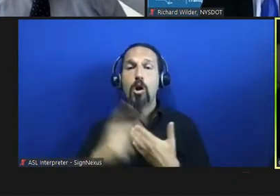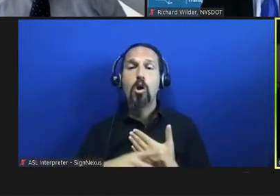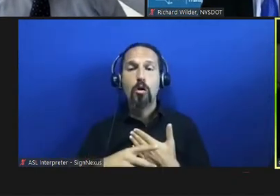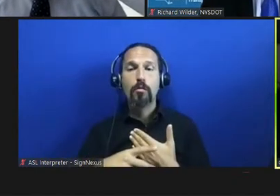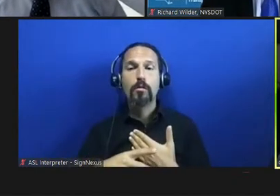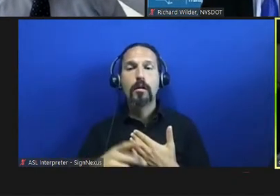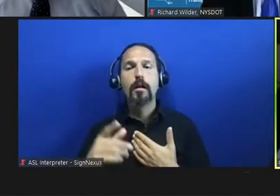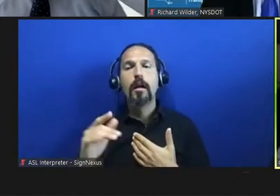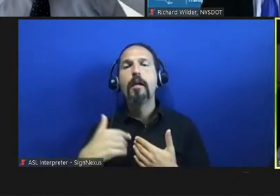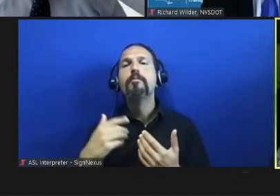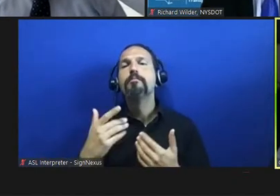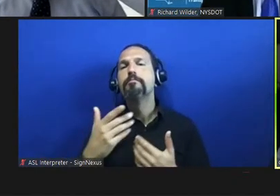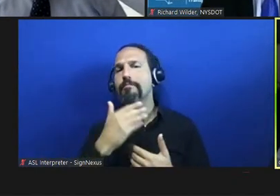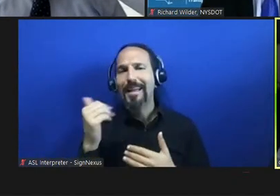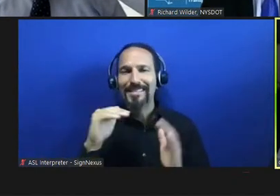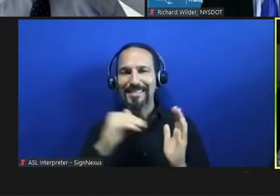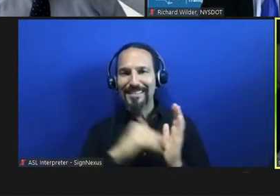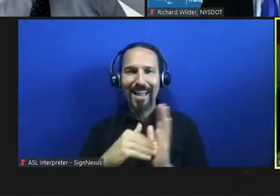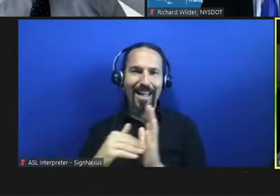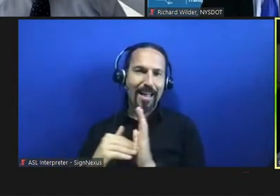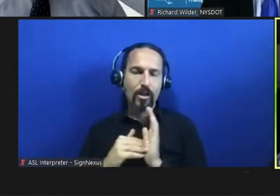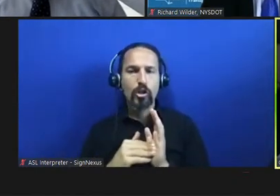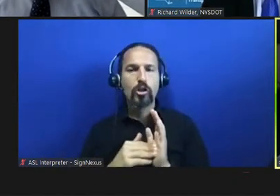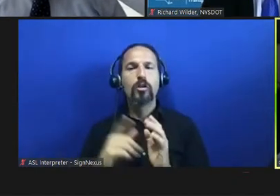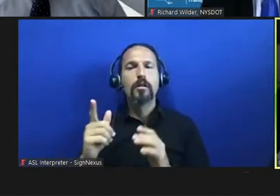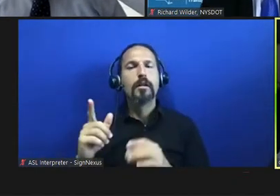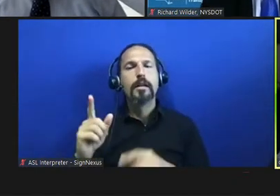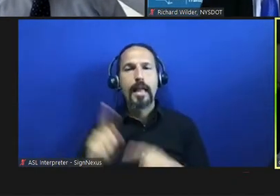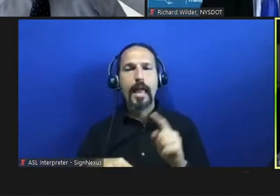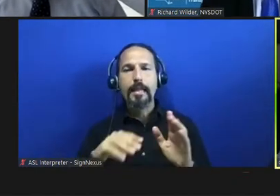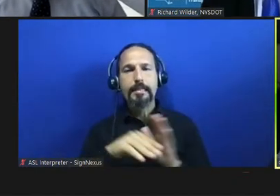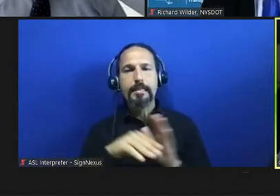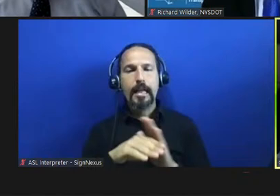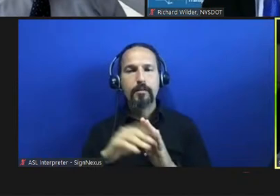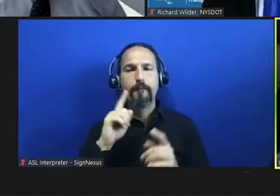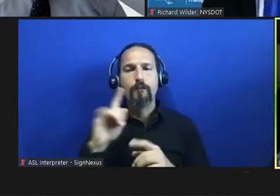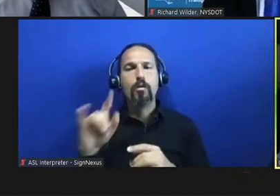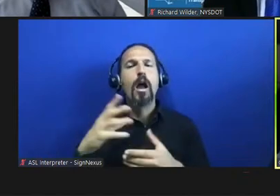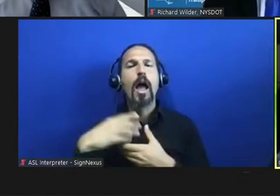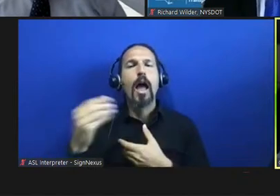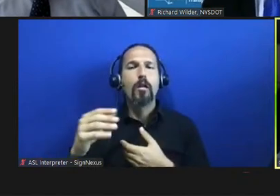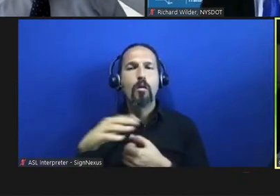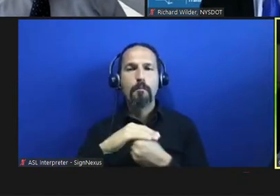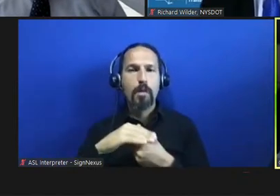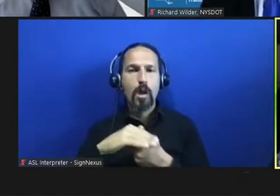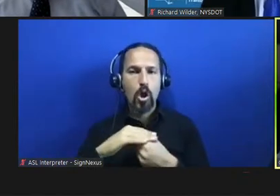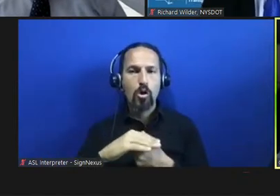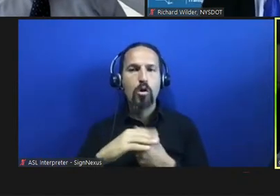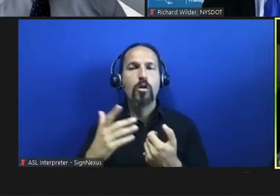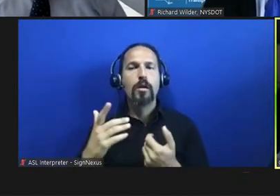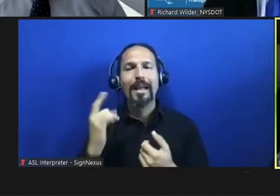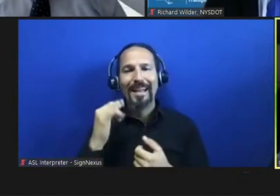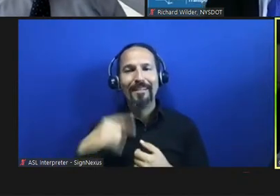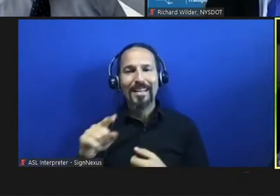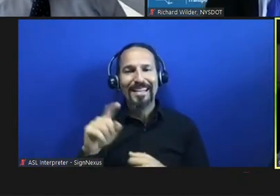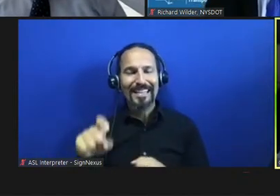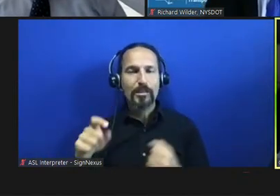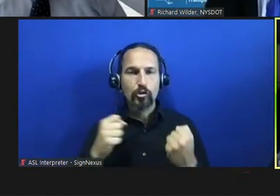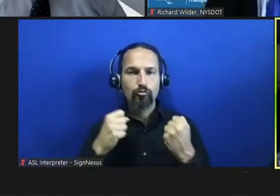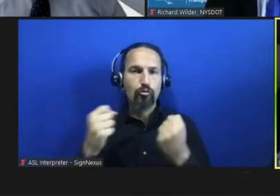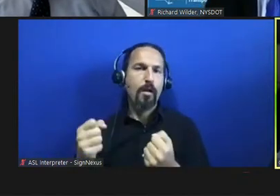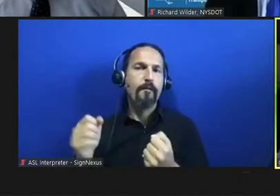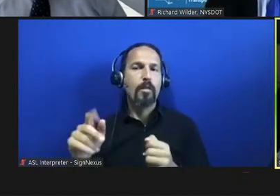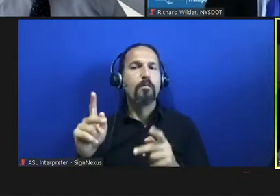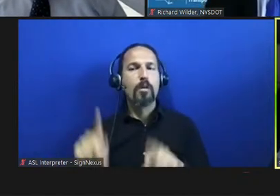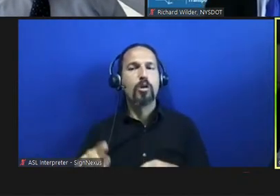a lot of the best doctors and makes them inaccessible to people in the outer boroughs and anyplace else that need to drive a person